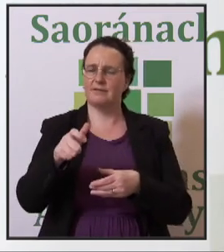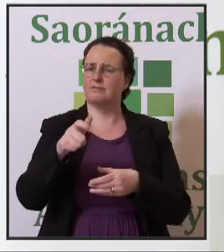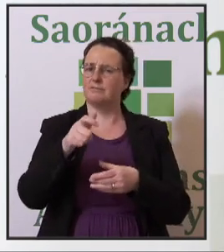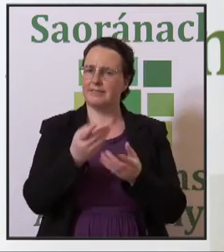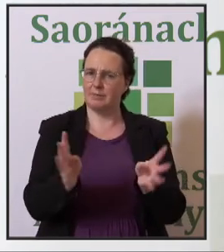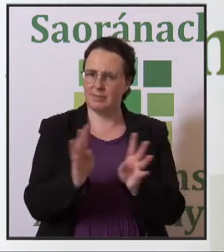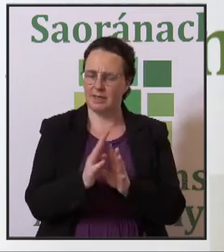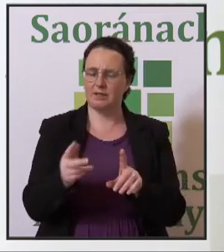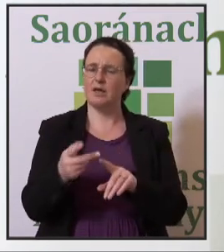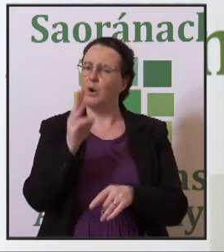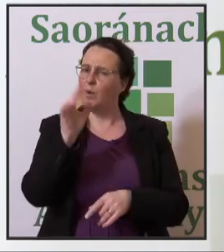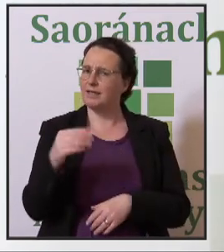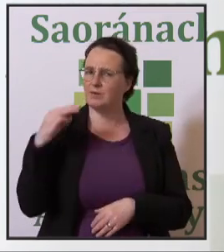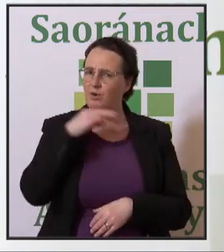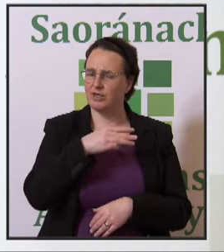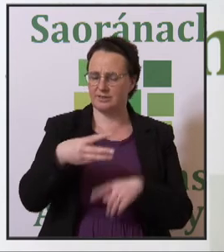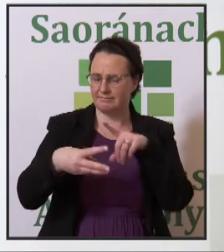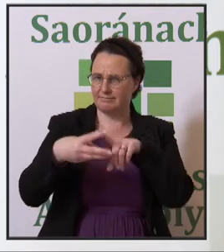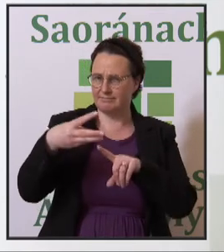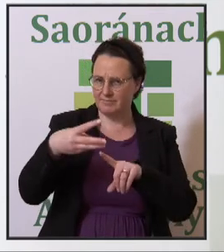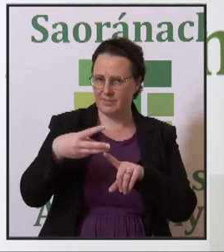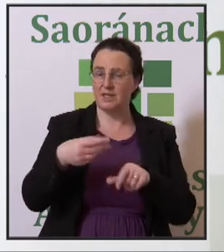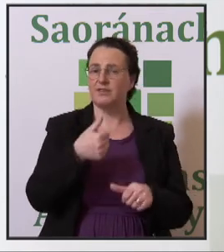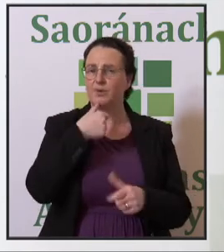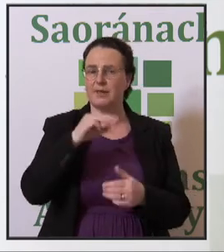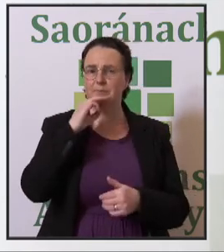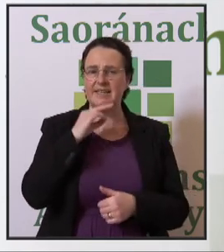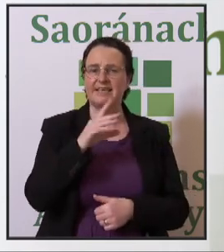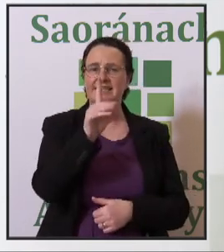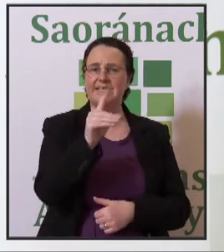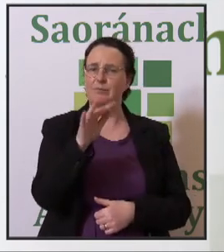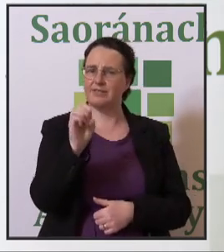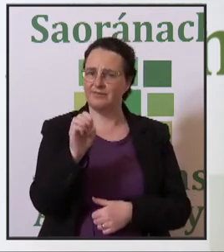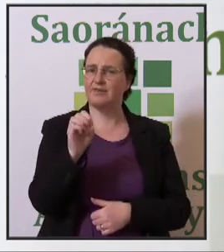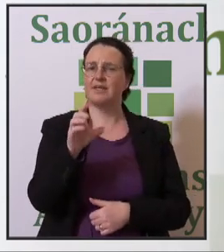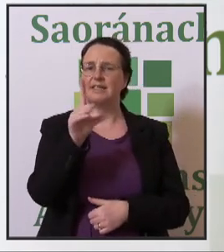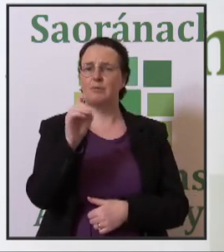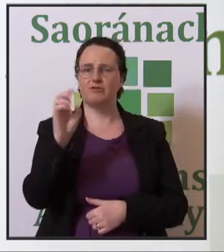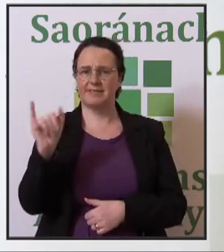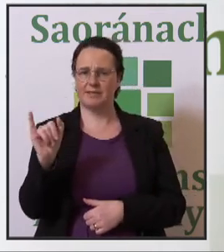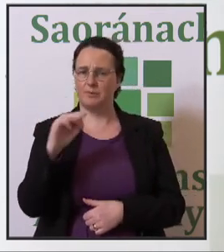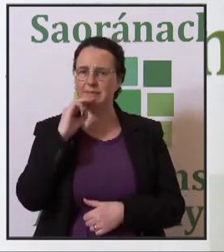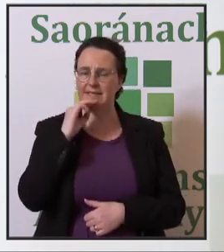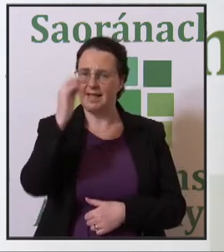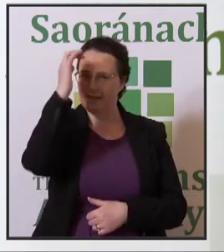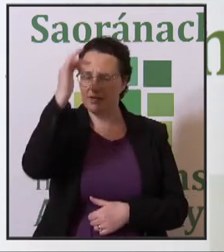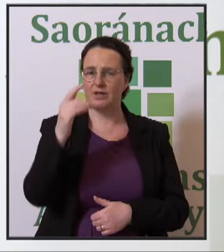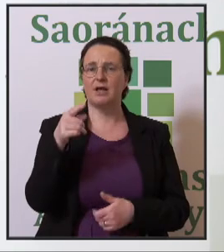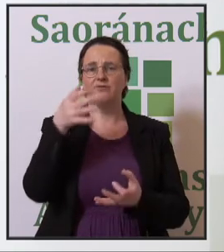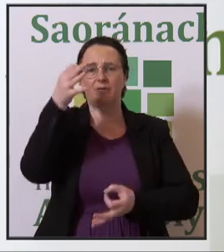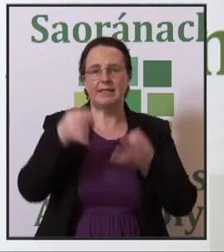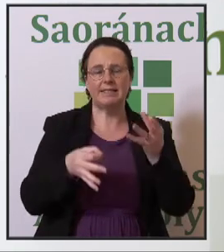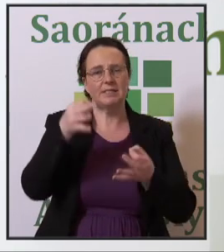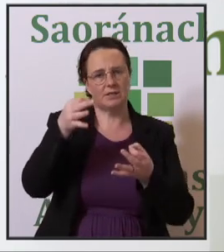deliberative democracy is important. So what is deliberative democracy? It is essentially a theory of political legitimacy